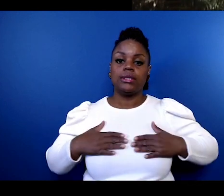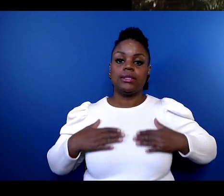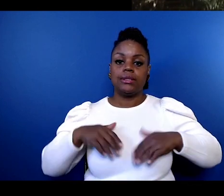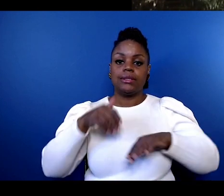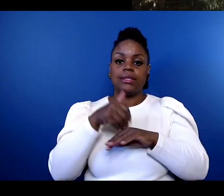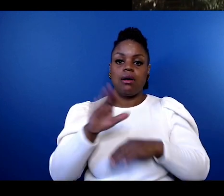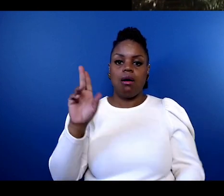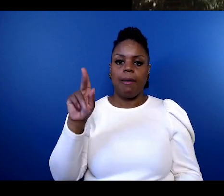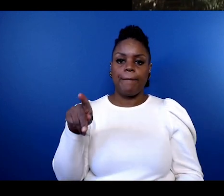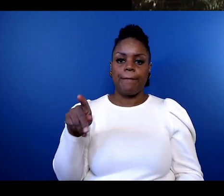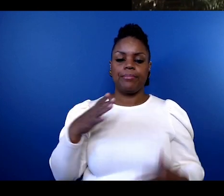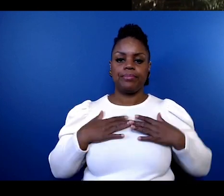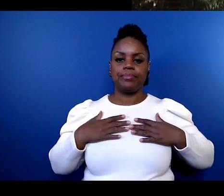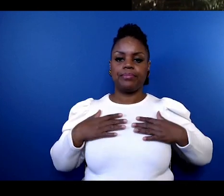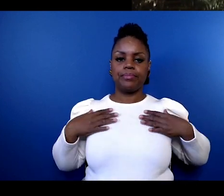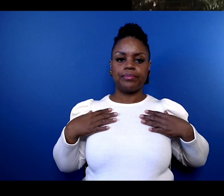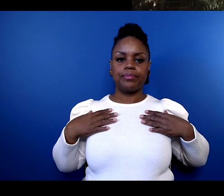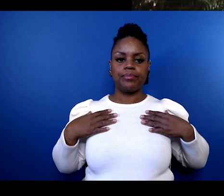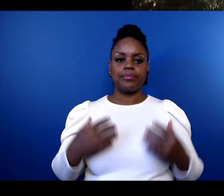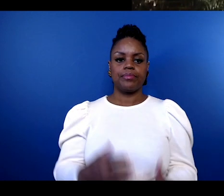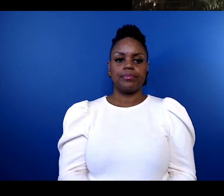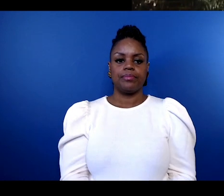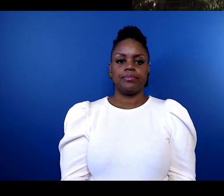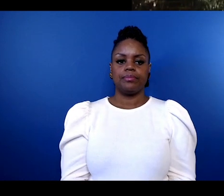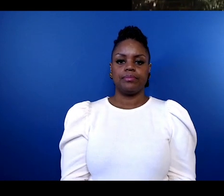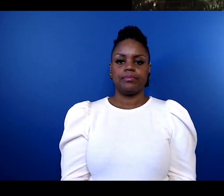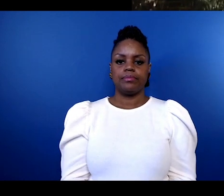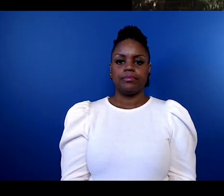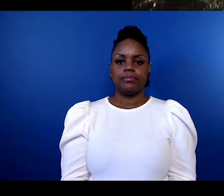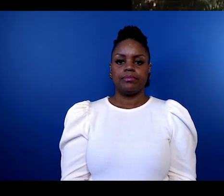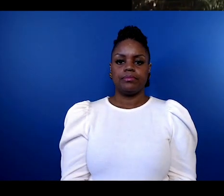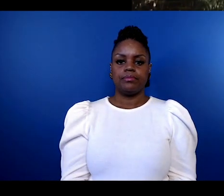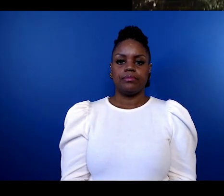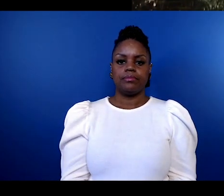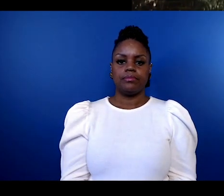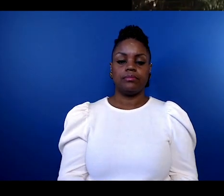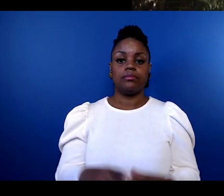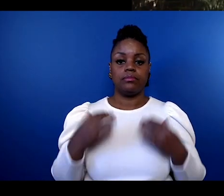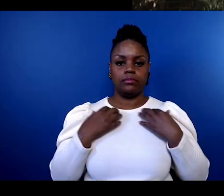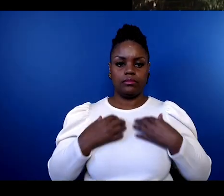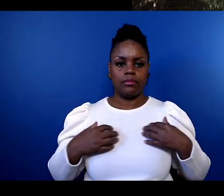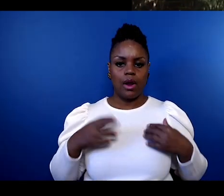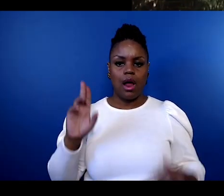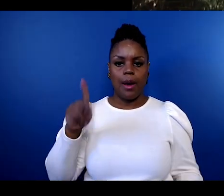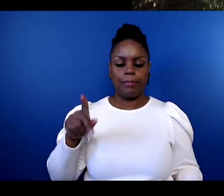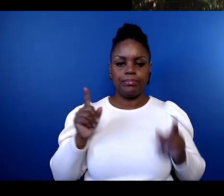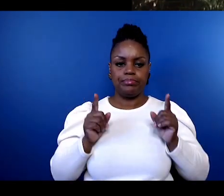And we're doing a slight back bend here, but we're bending from the upper spine, not from the lower.